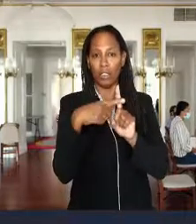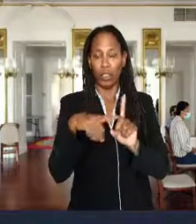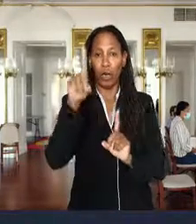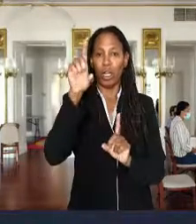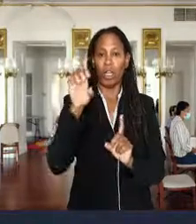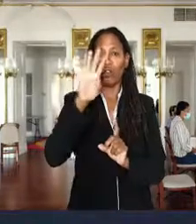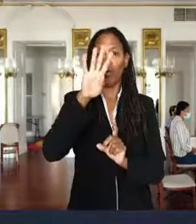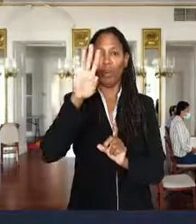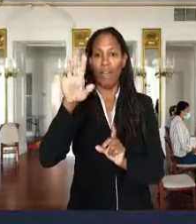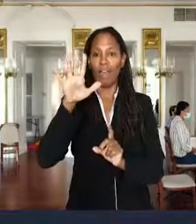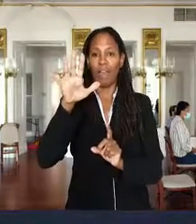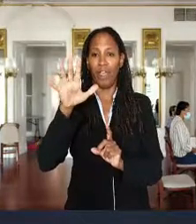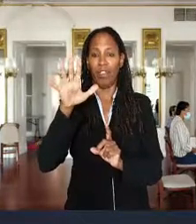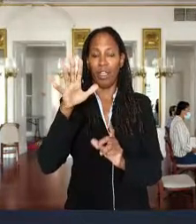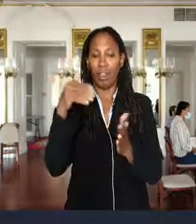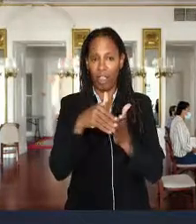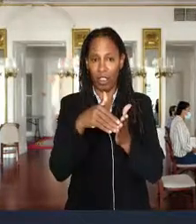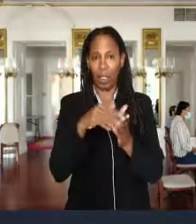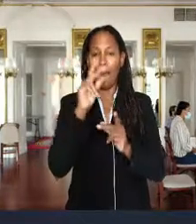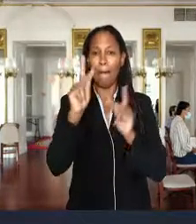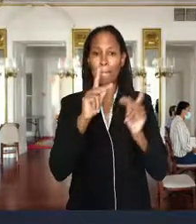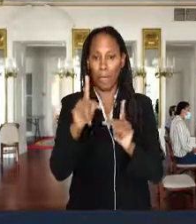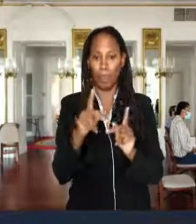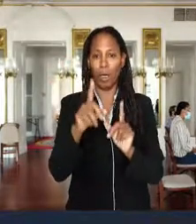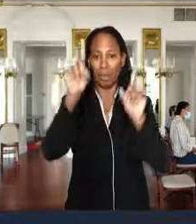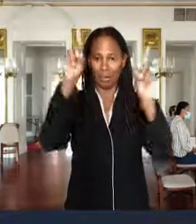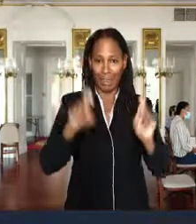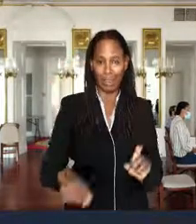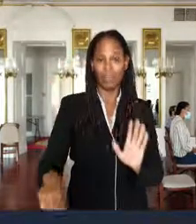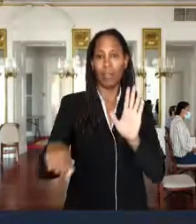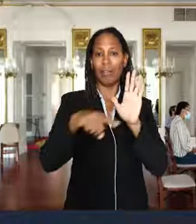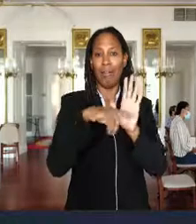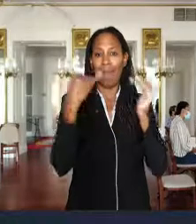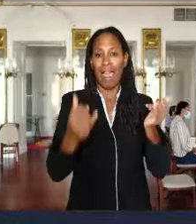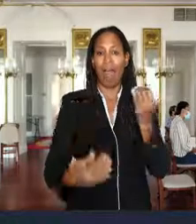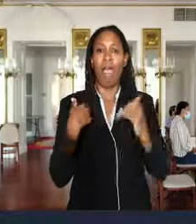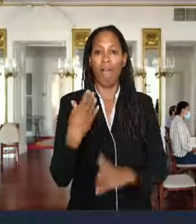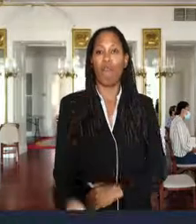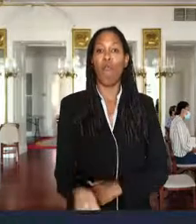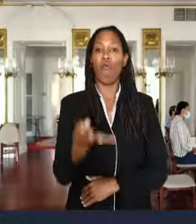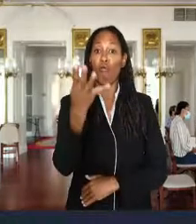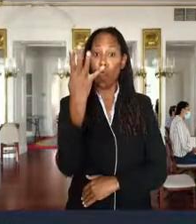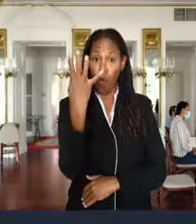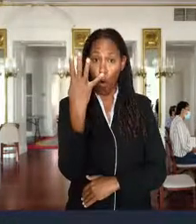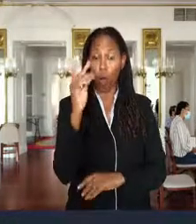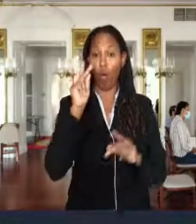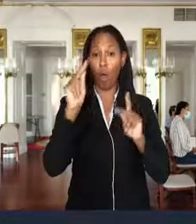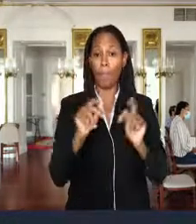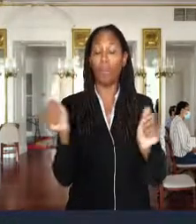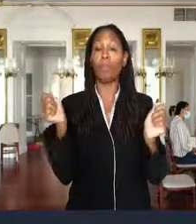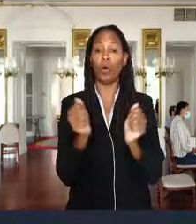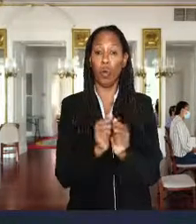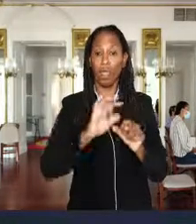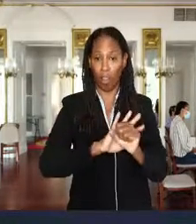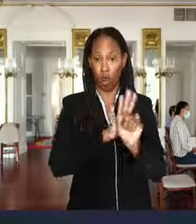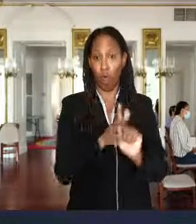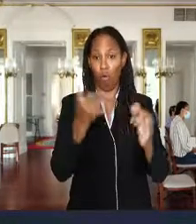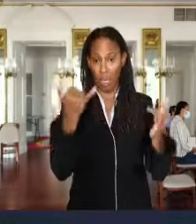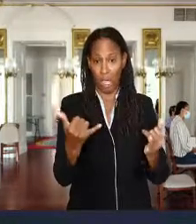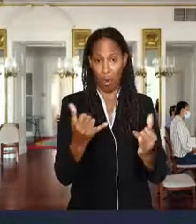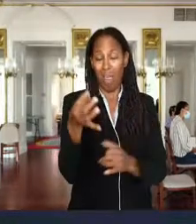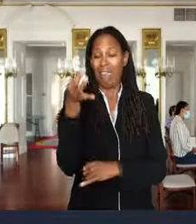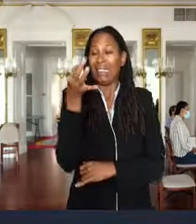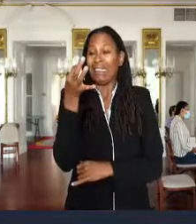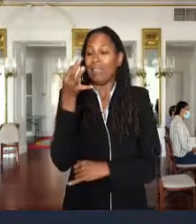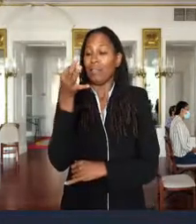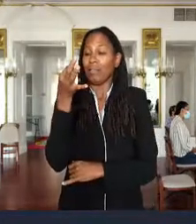124,909 have tested negative. There are currently 46 active cases in the territory, 27 on St. Thomas, 19 on St.